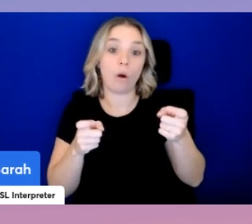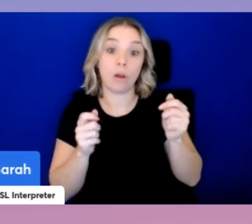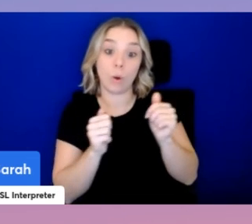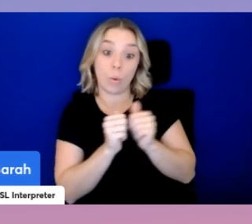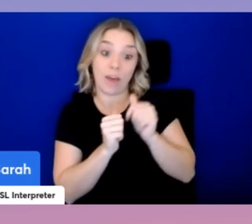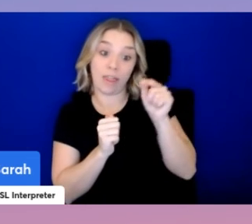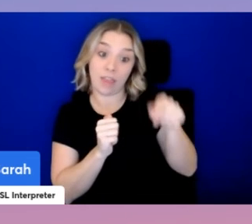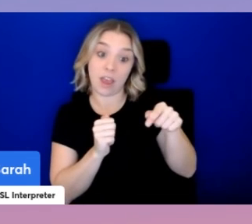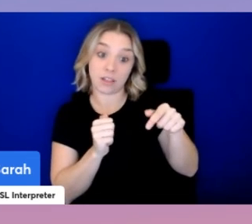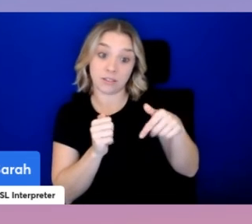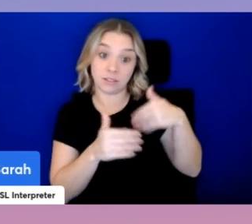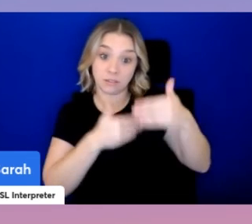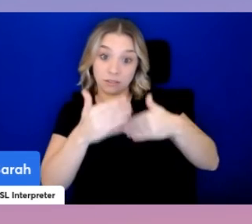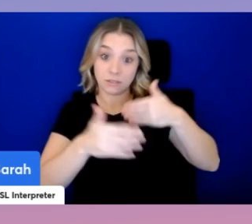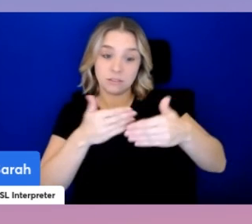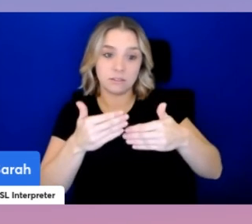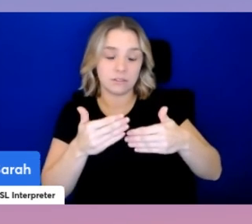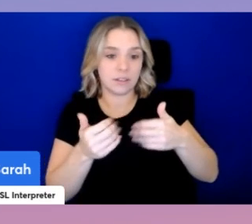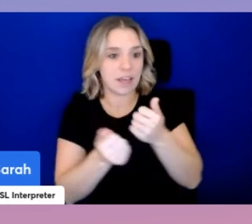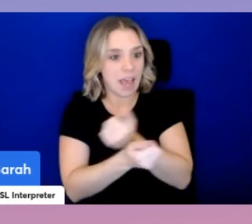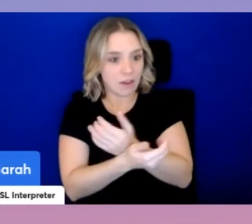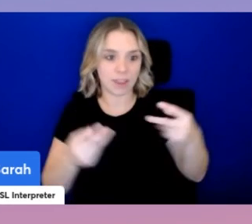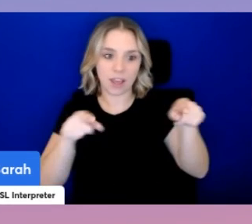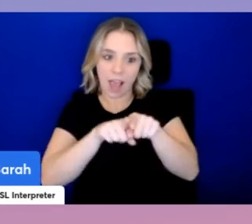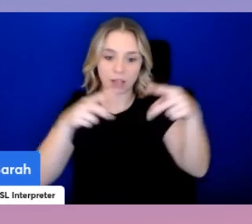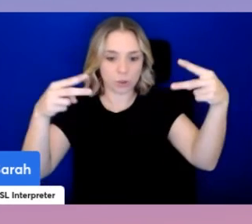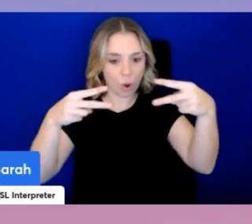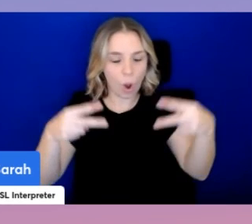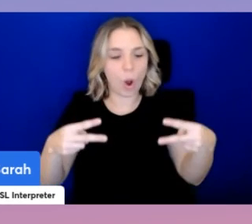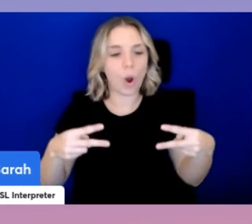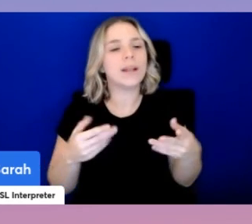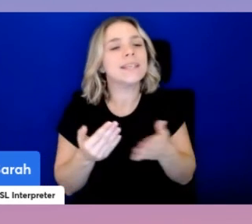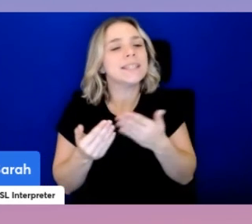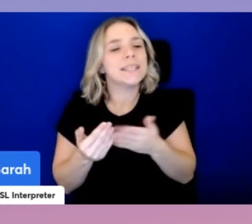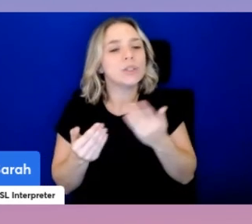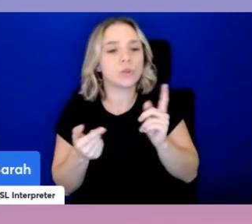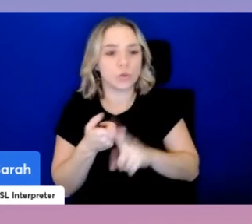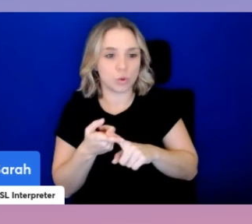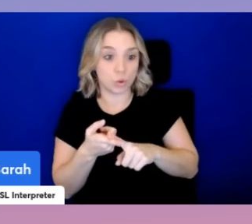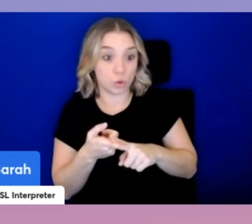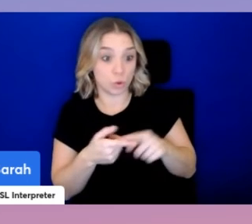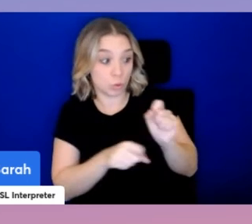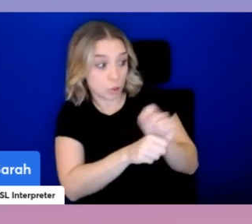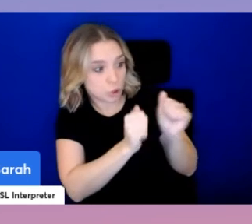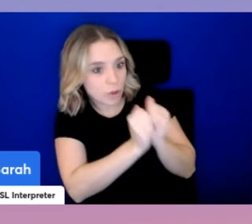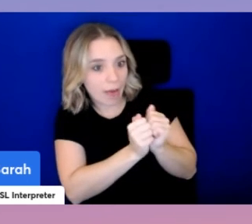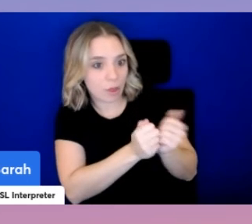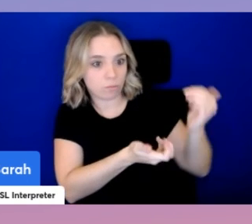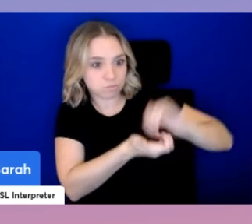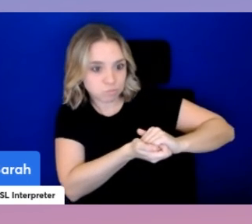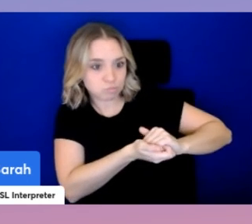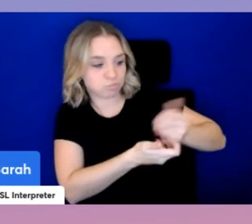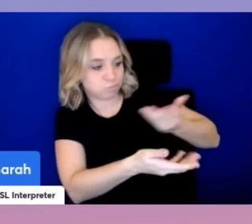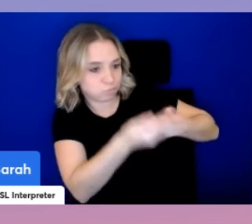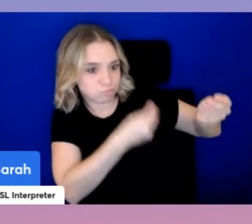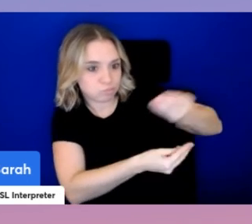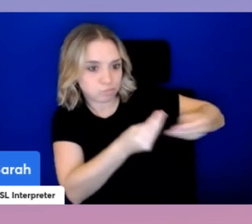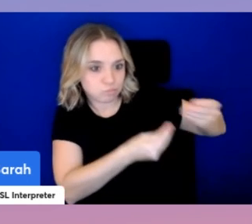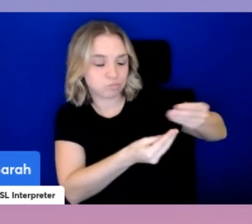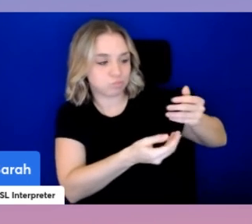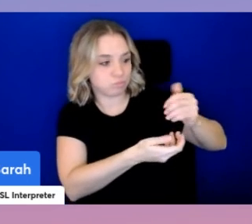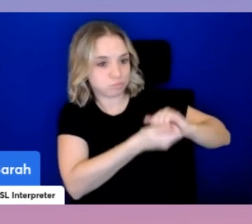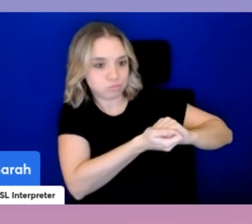version control, it is easier to distribute the work and collaborate. And the benefits